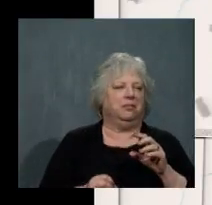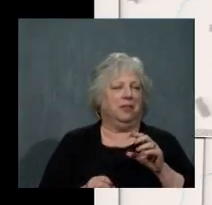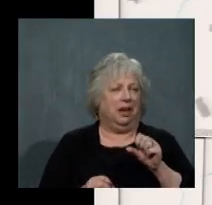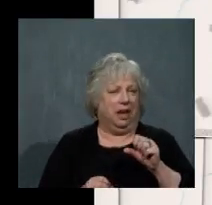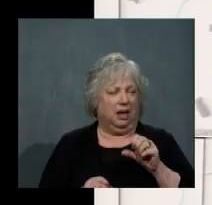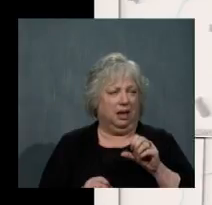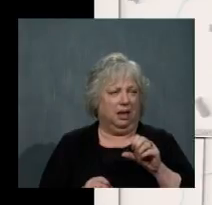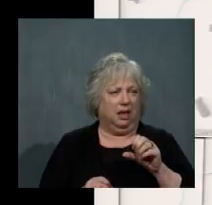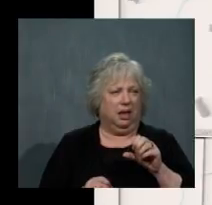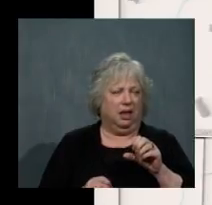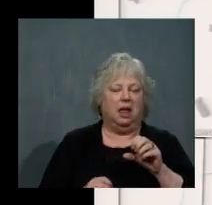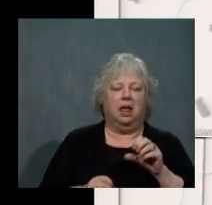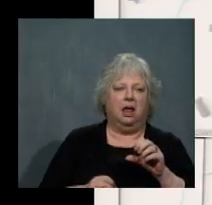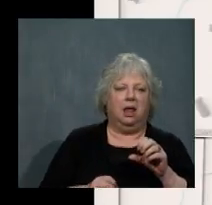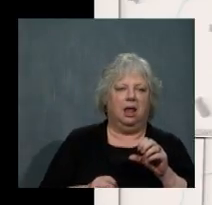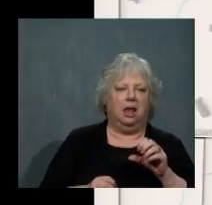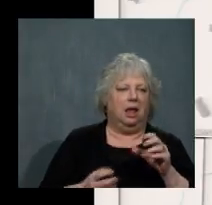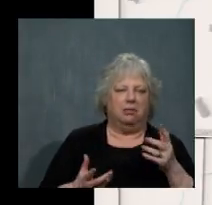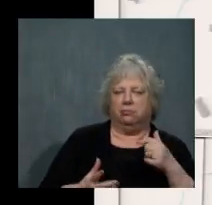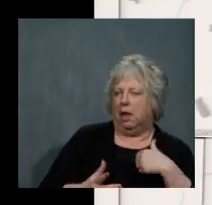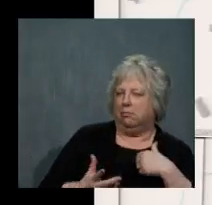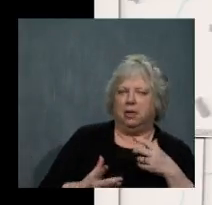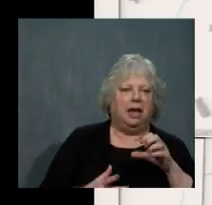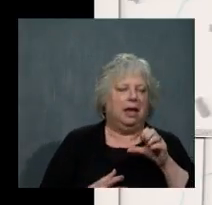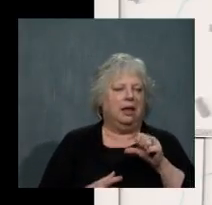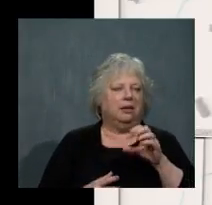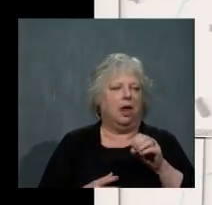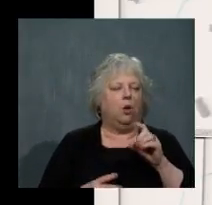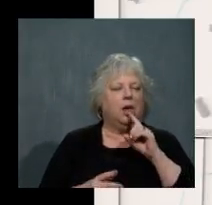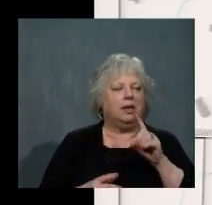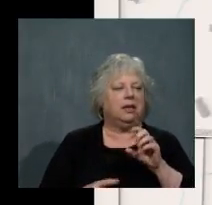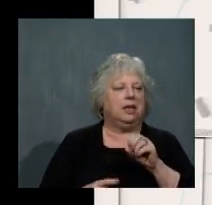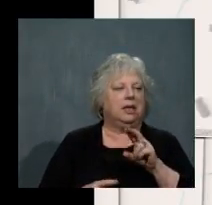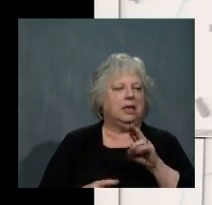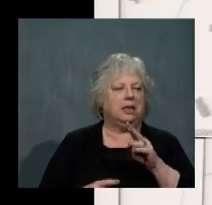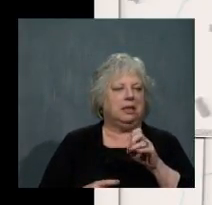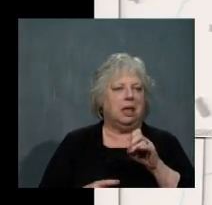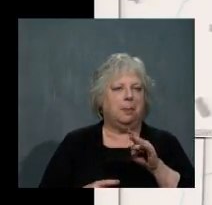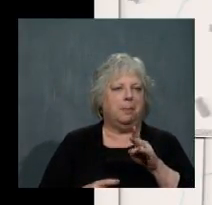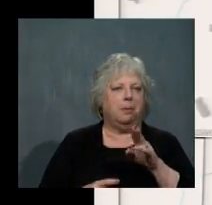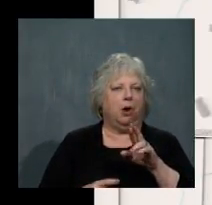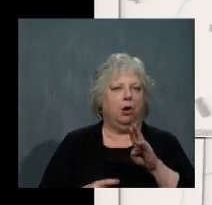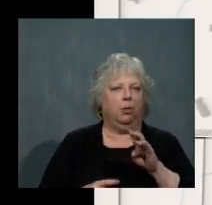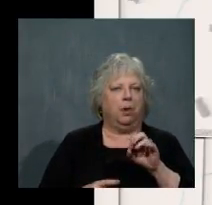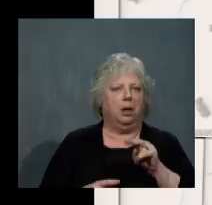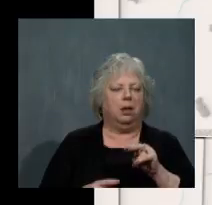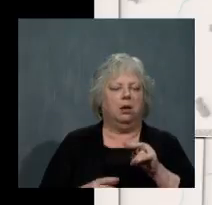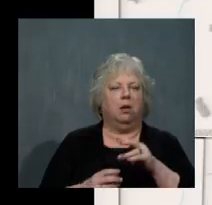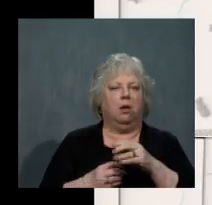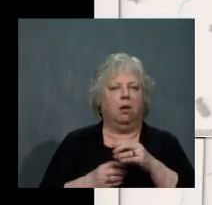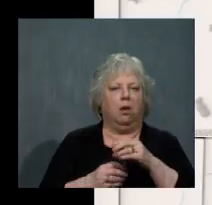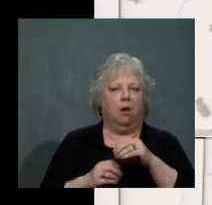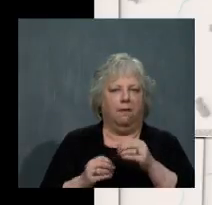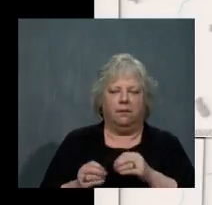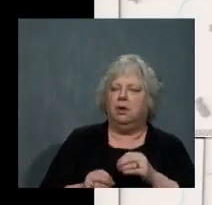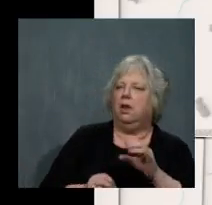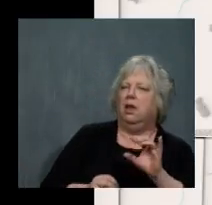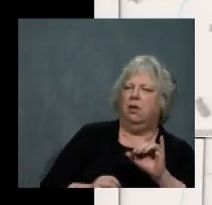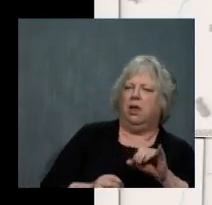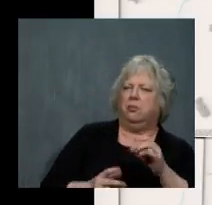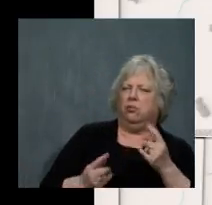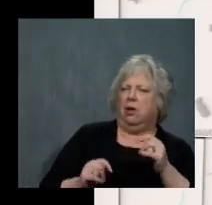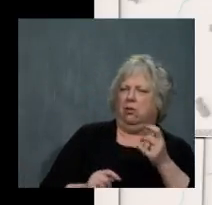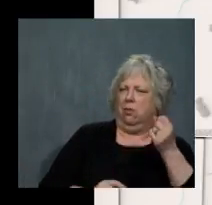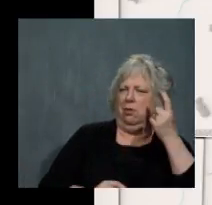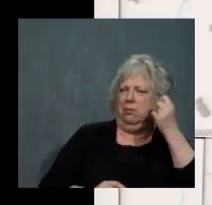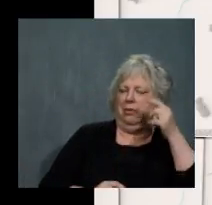SO is suburban office. okay. I'm just trying to get a bearing on this. So and the main